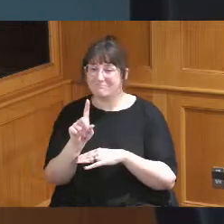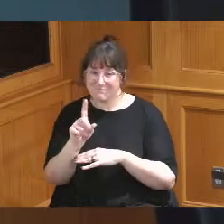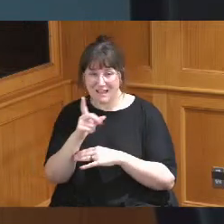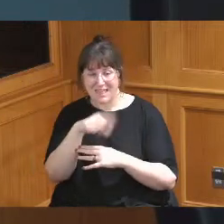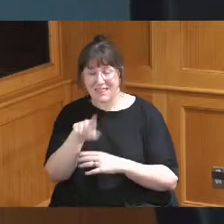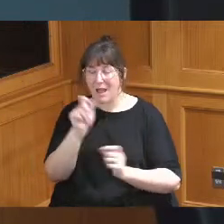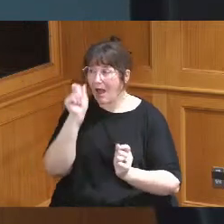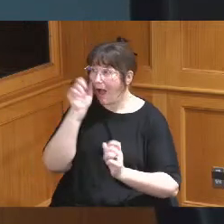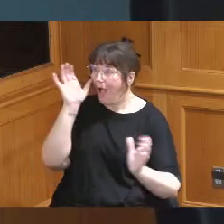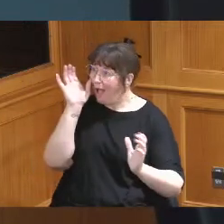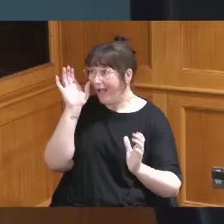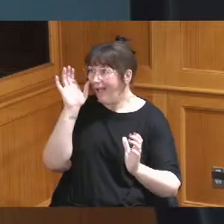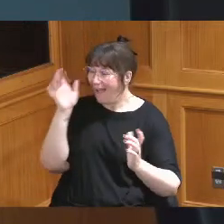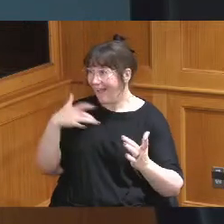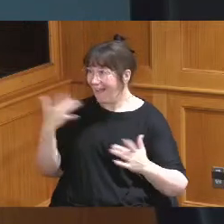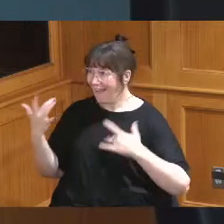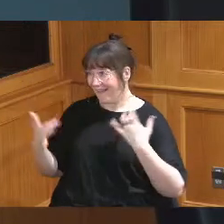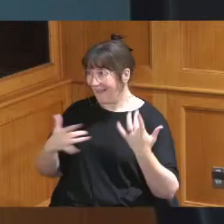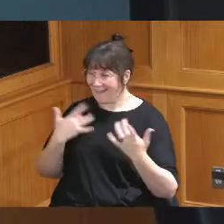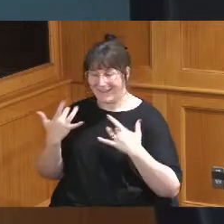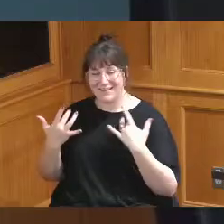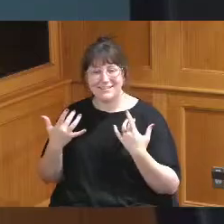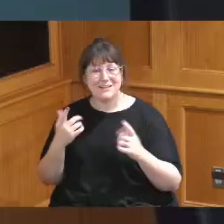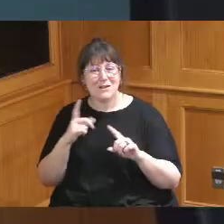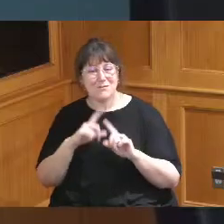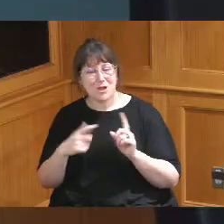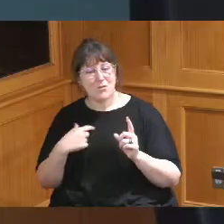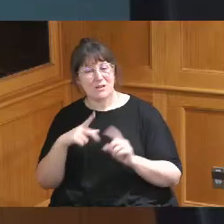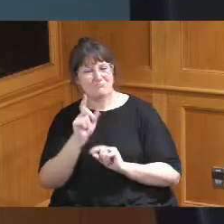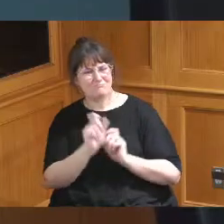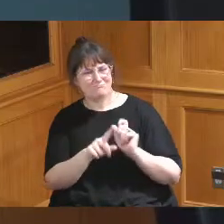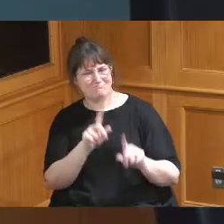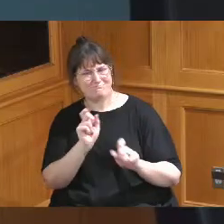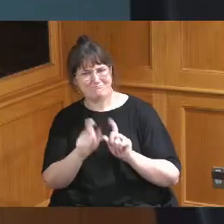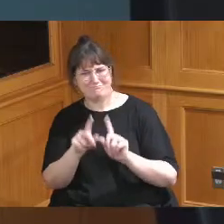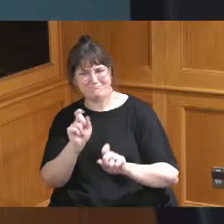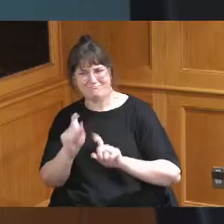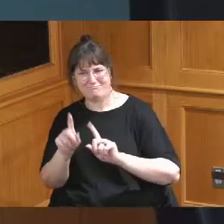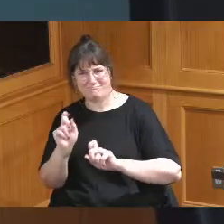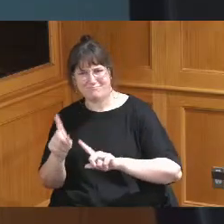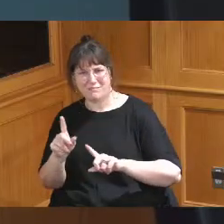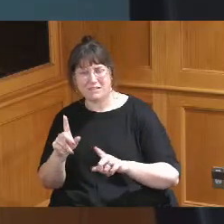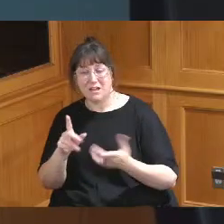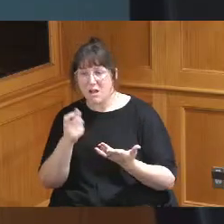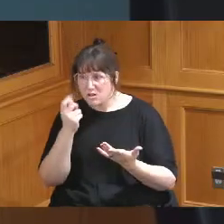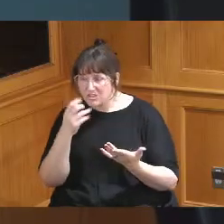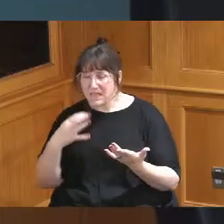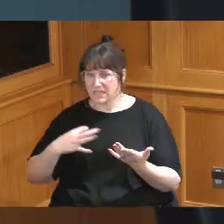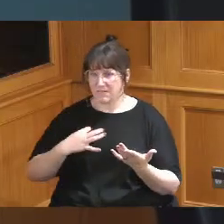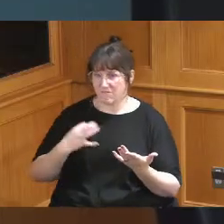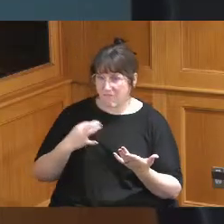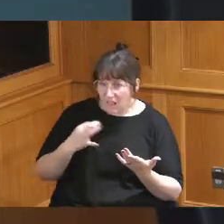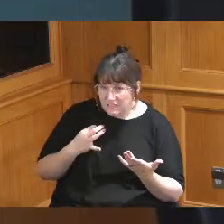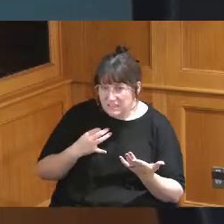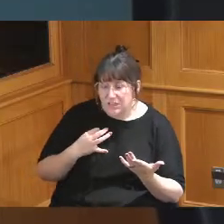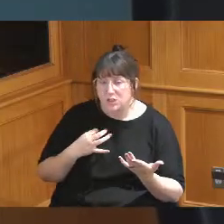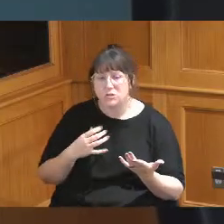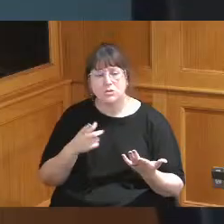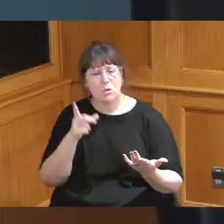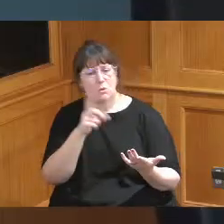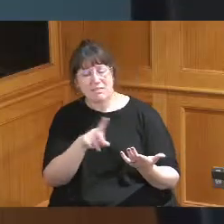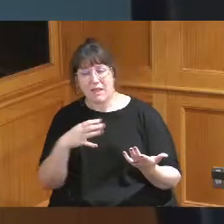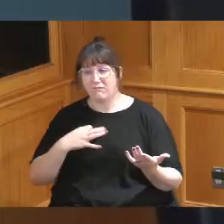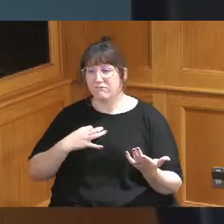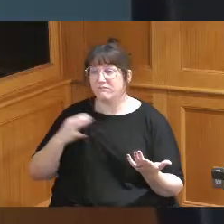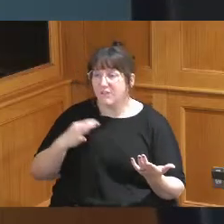to see her. But we had some questions for them about it's volunteer, so the volunteer nature of them being in that